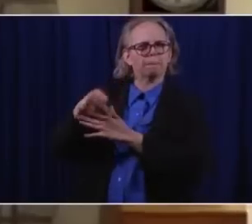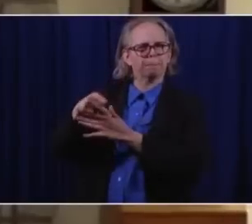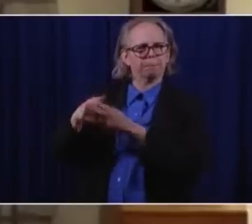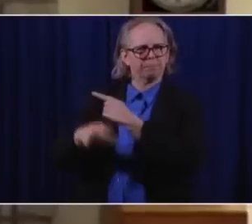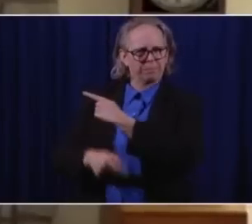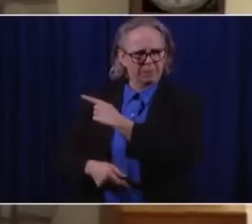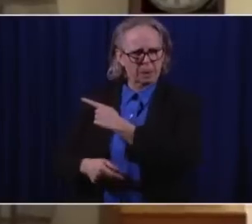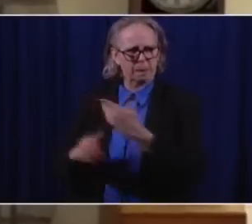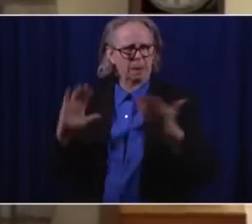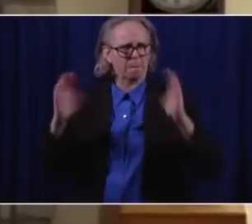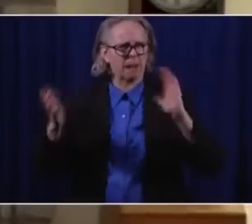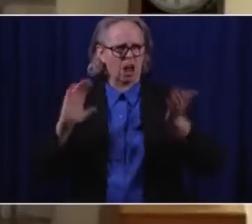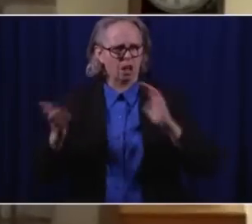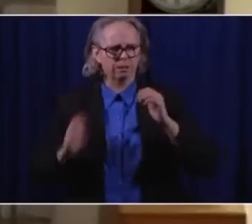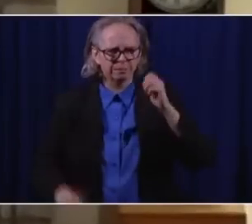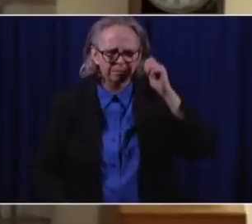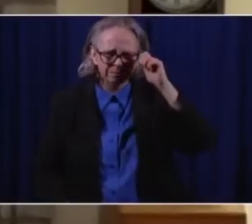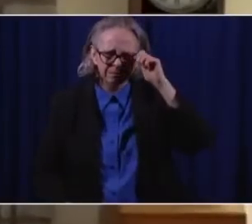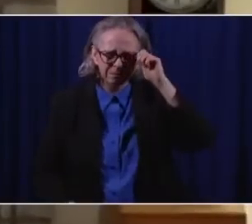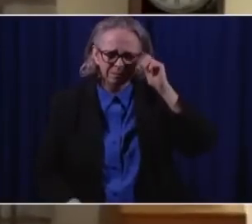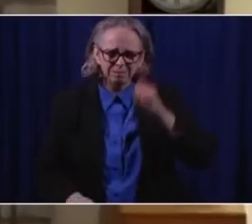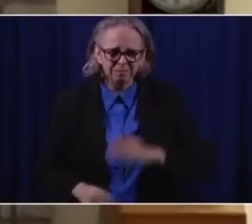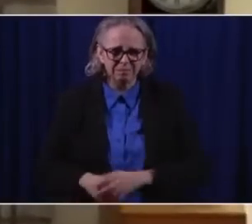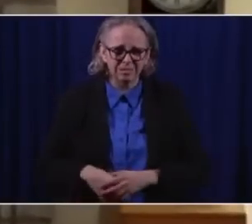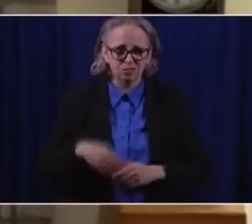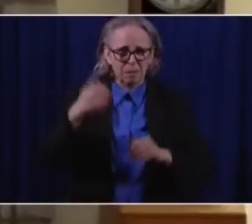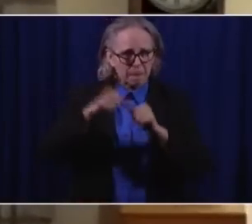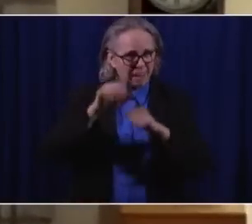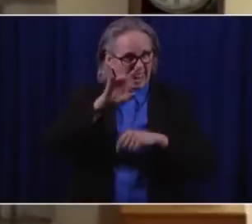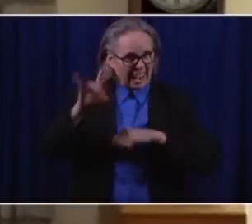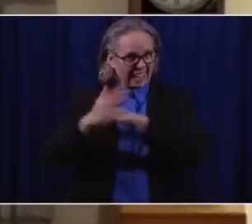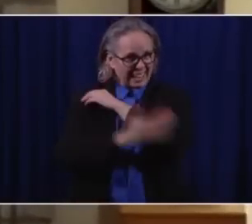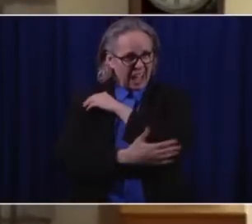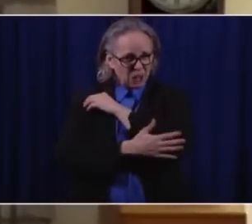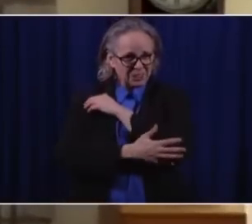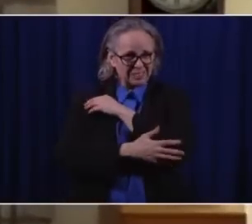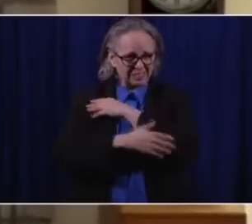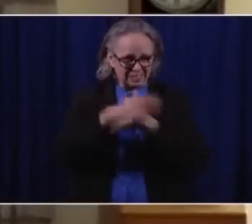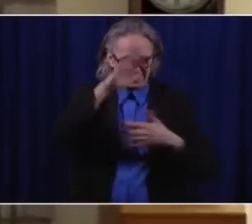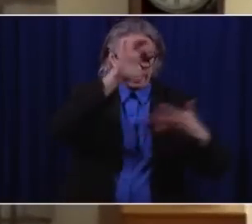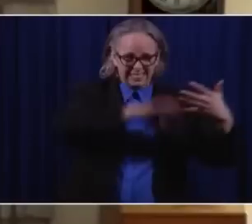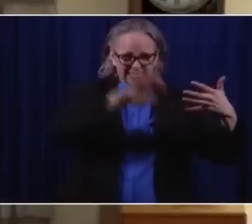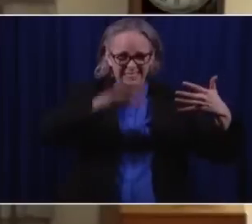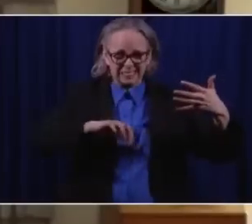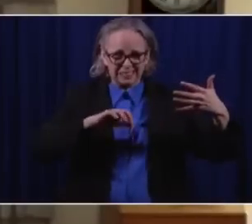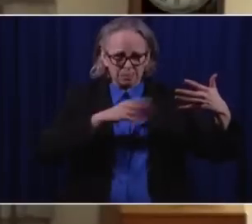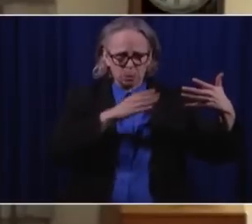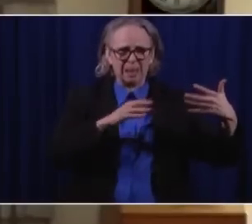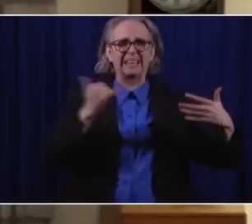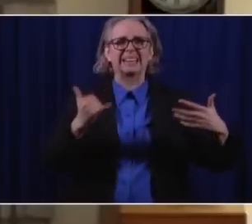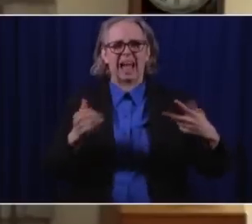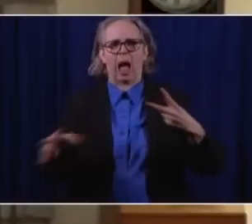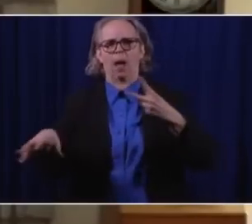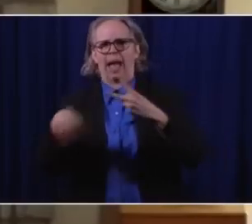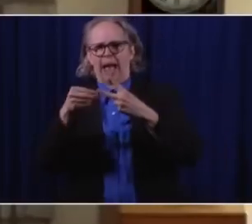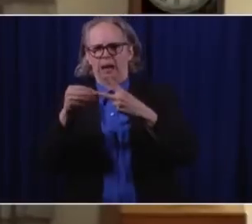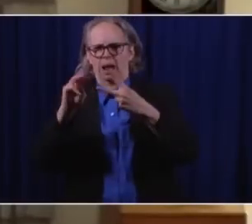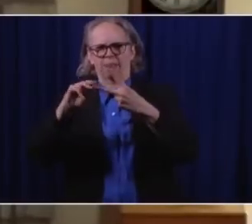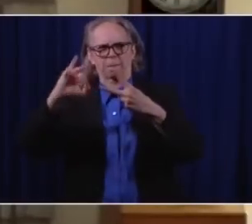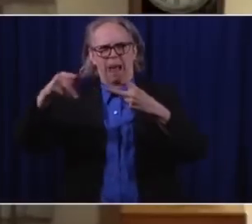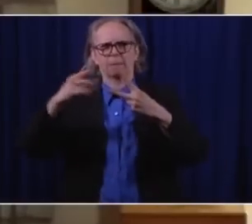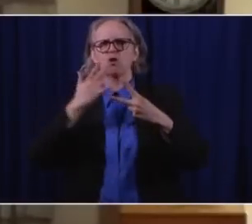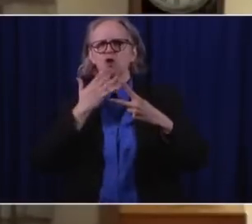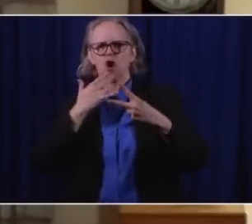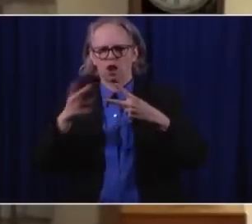with the number of cases slide that we showed a moment ago. We're more than 4 months into our advisory system.